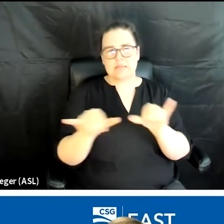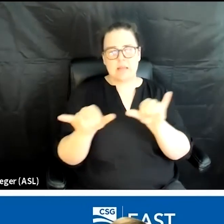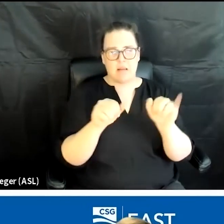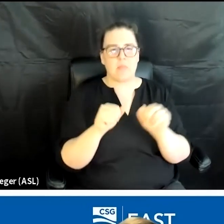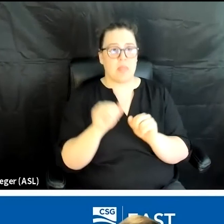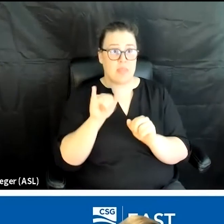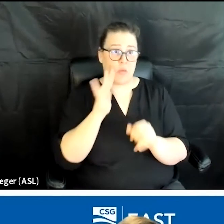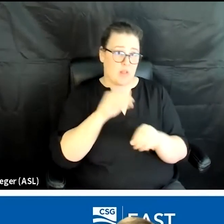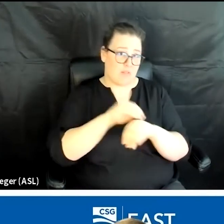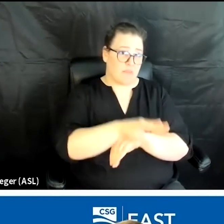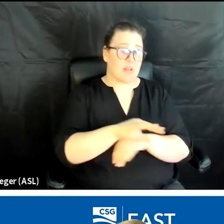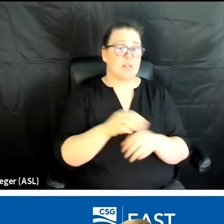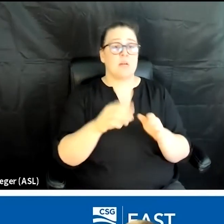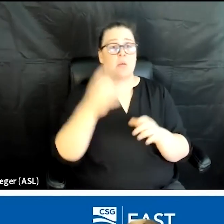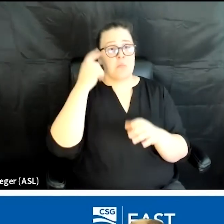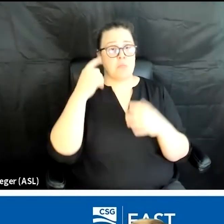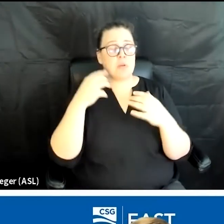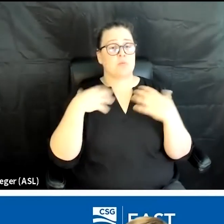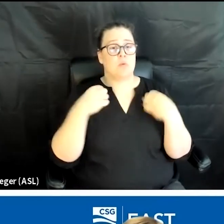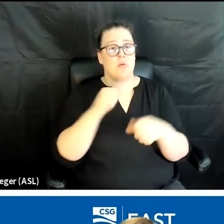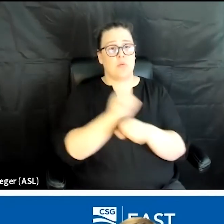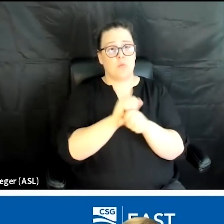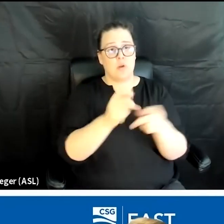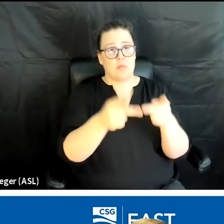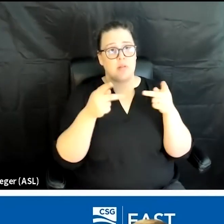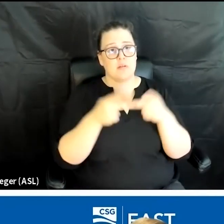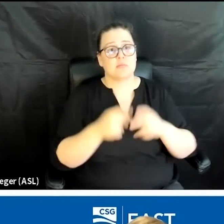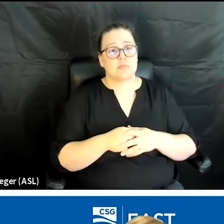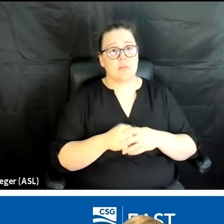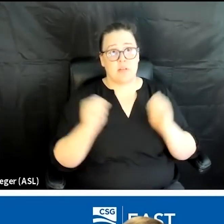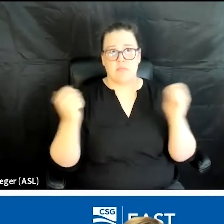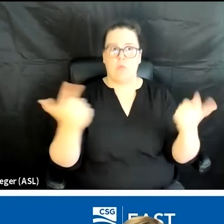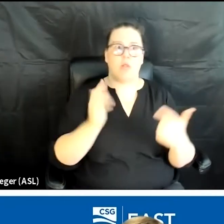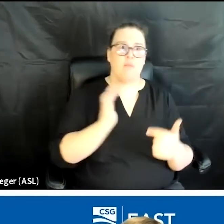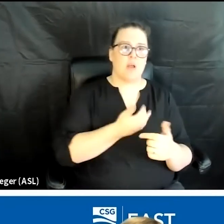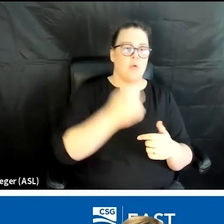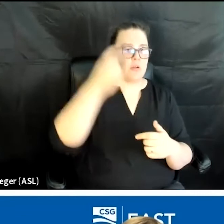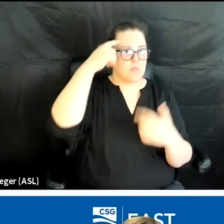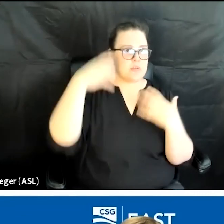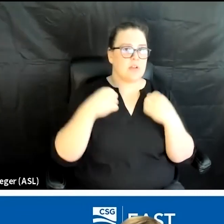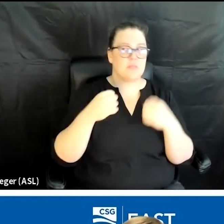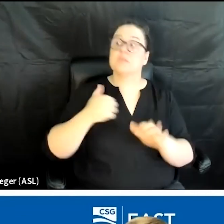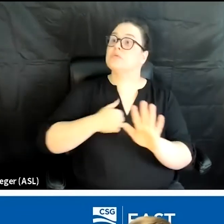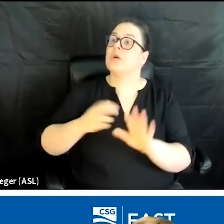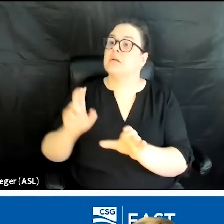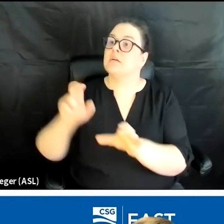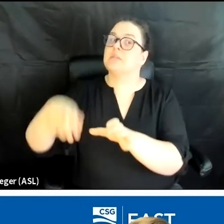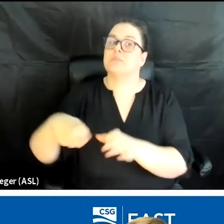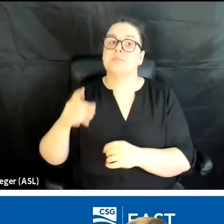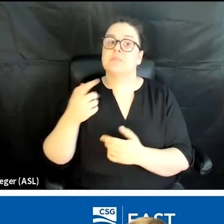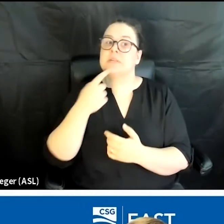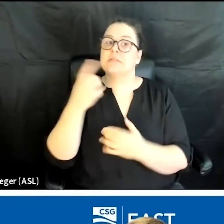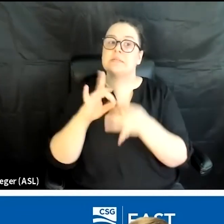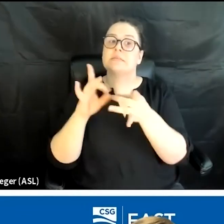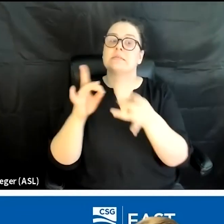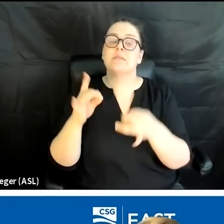and affect the mental health as well, all of our mental health. Sorry, I just wanted to jump in on our,